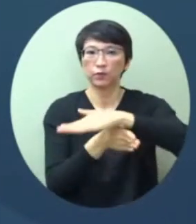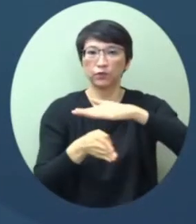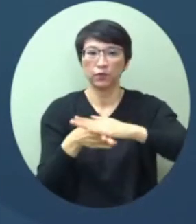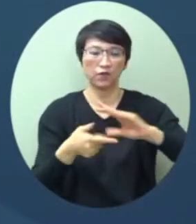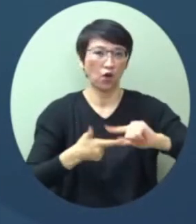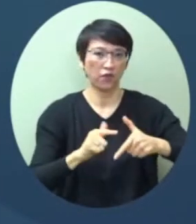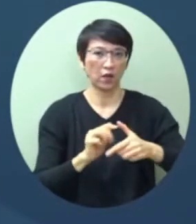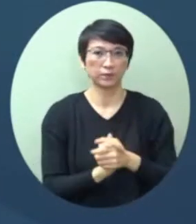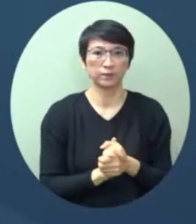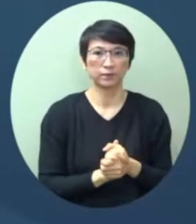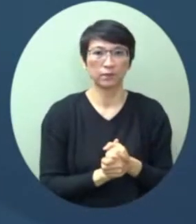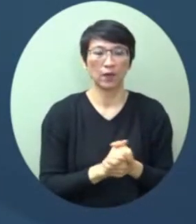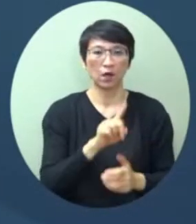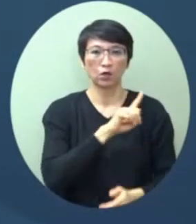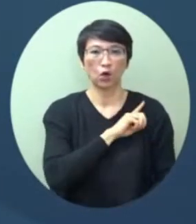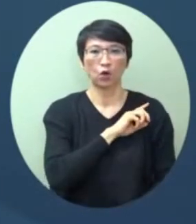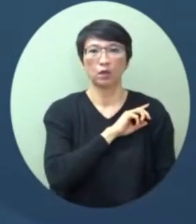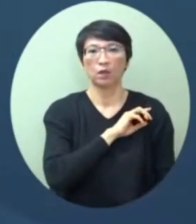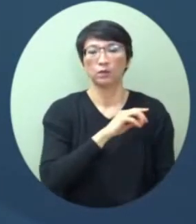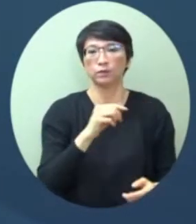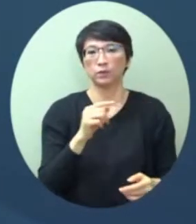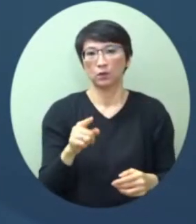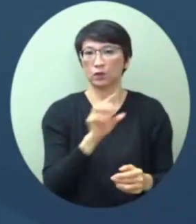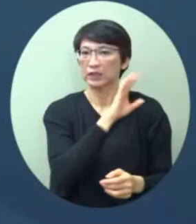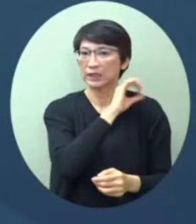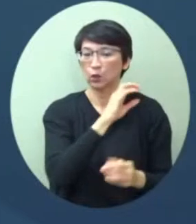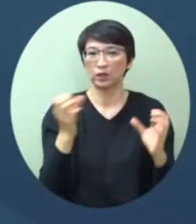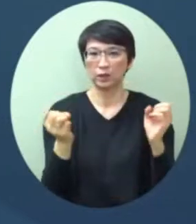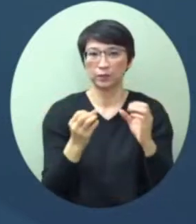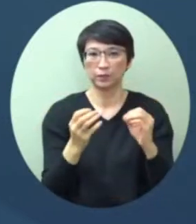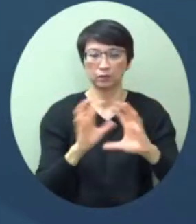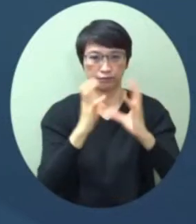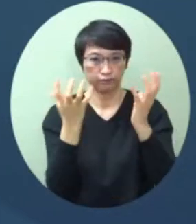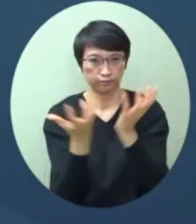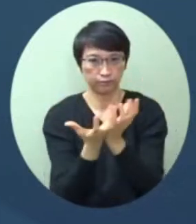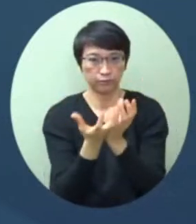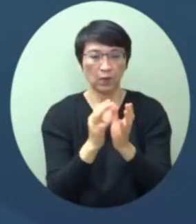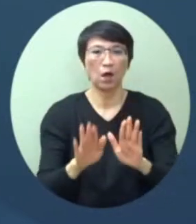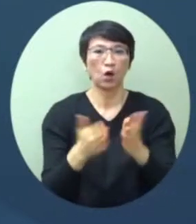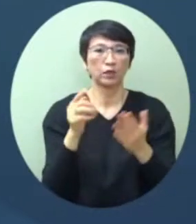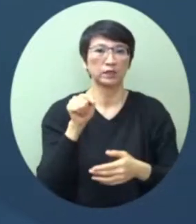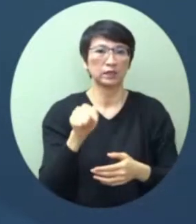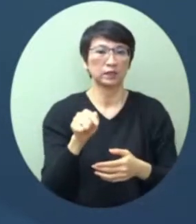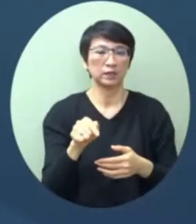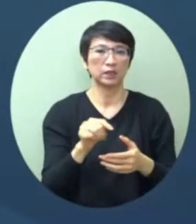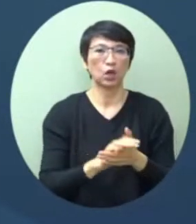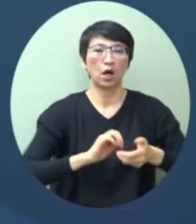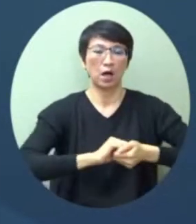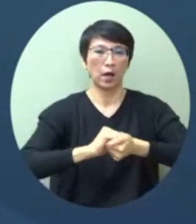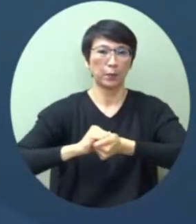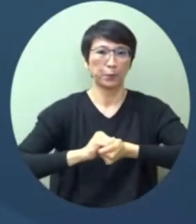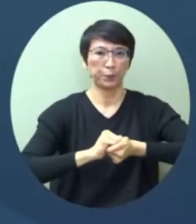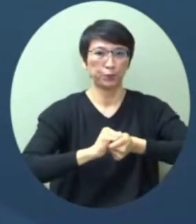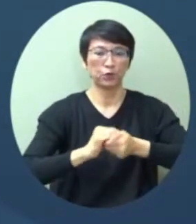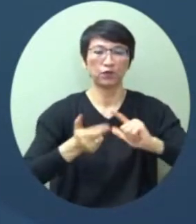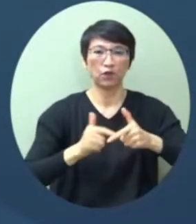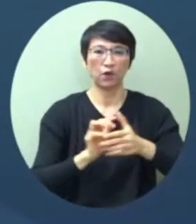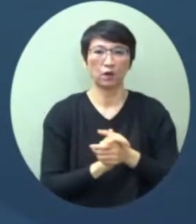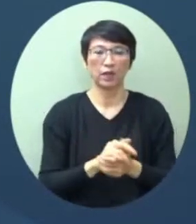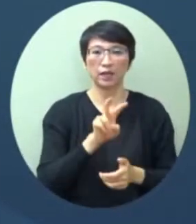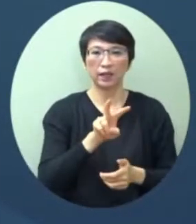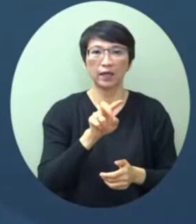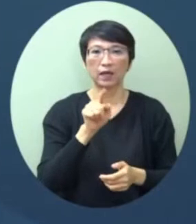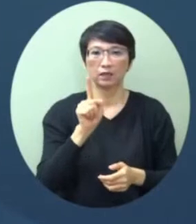hotel industry to work out a plan that will give us close to 10,000 rooms. Tomorrow,